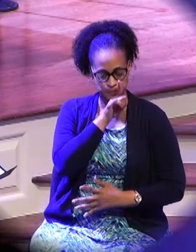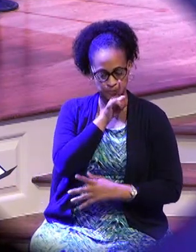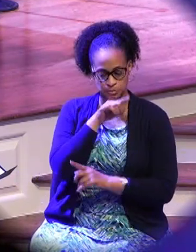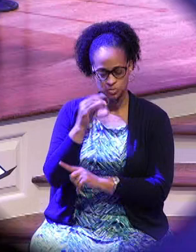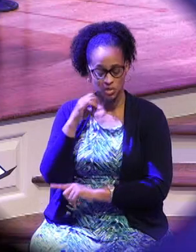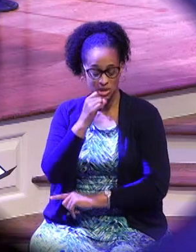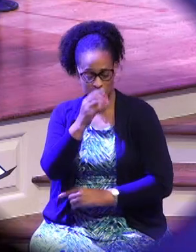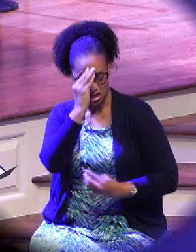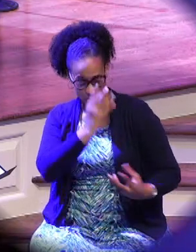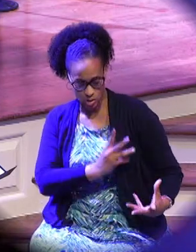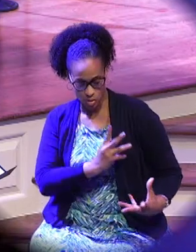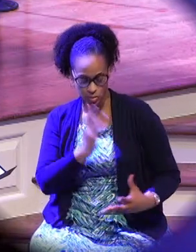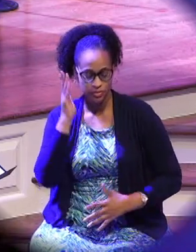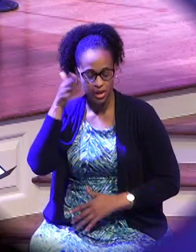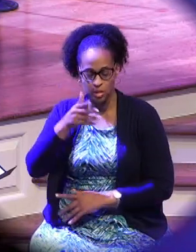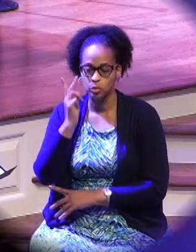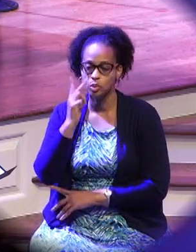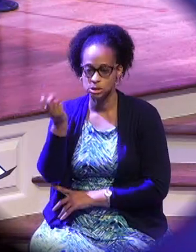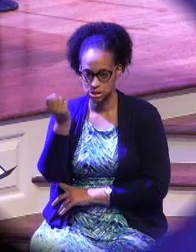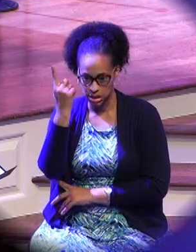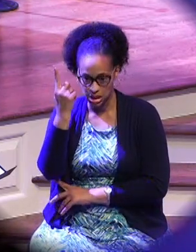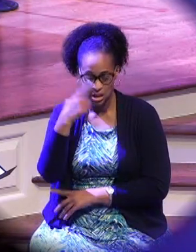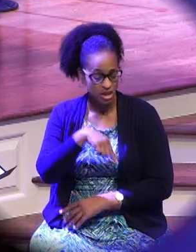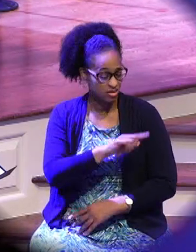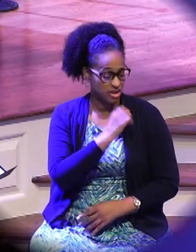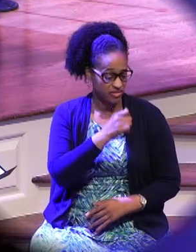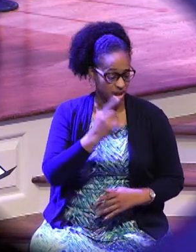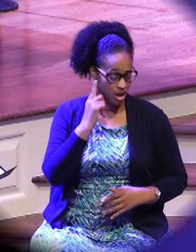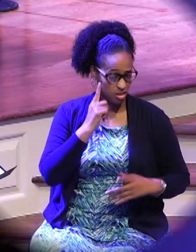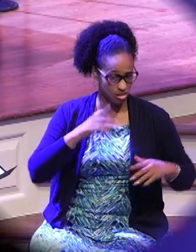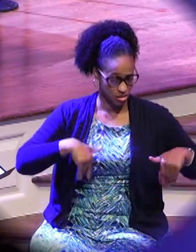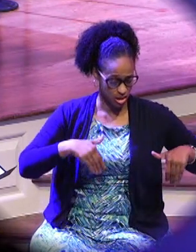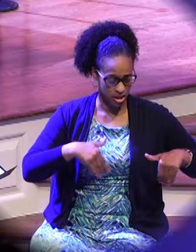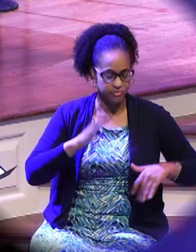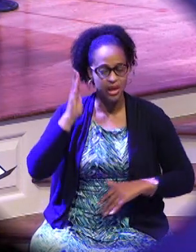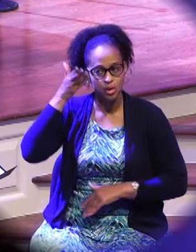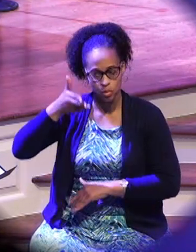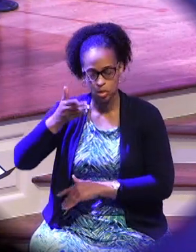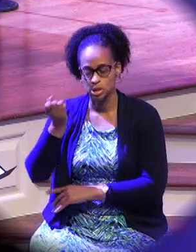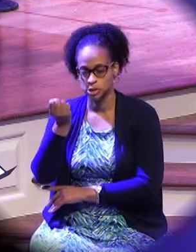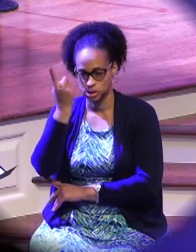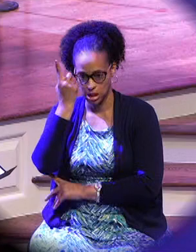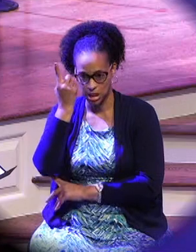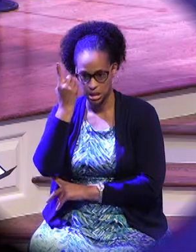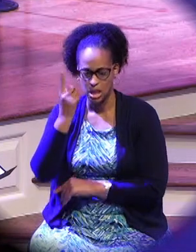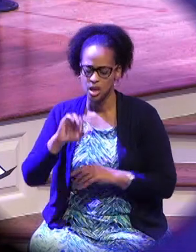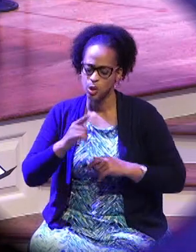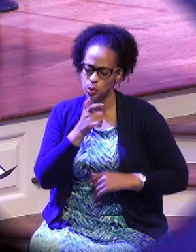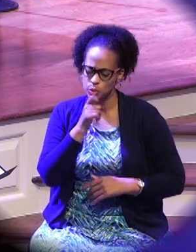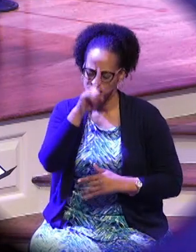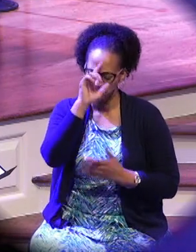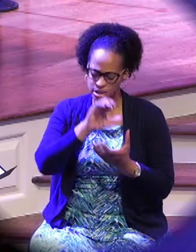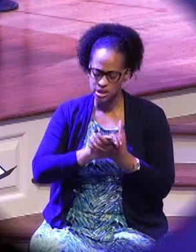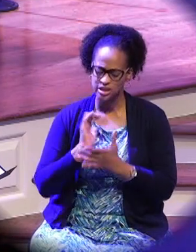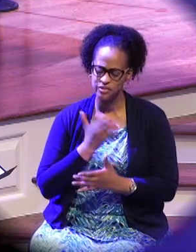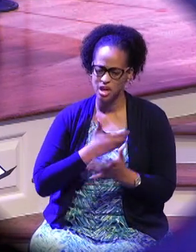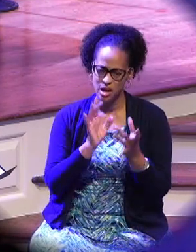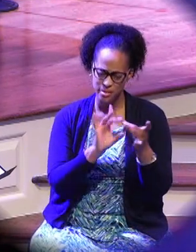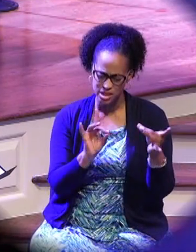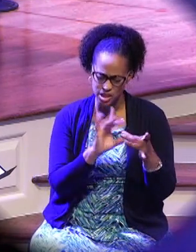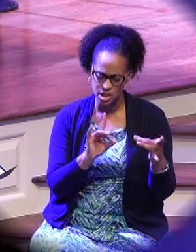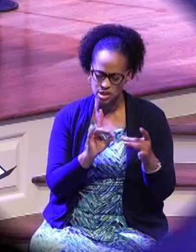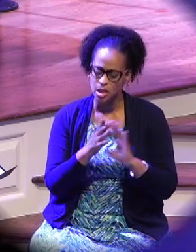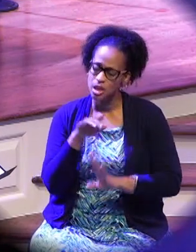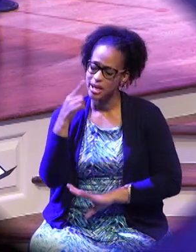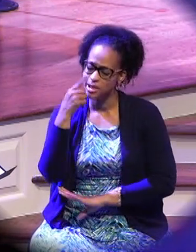told, they will see, and what they have not heard, they will understand. Who has believed our message, and to whom